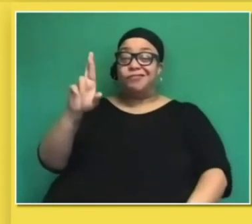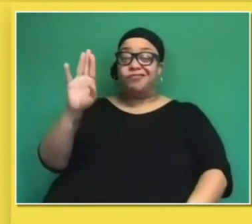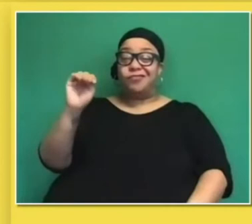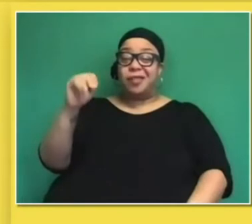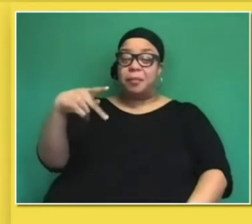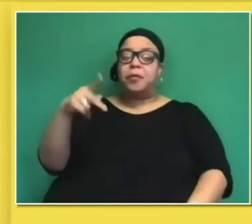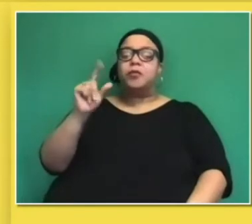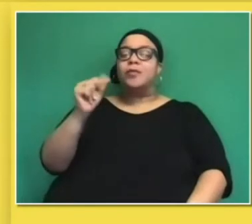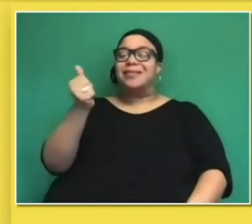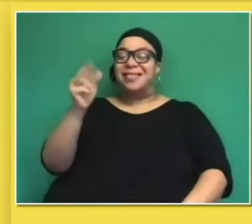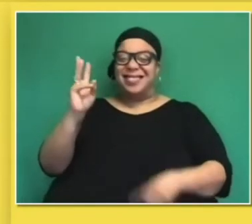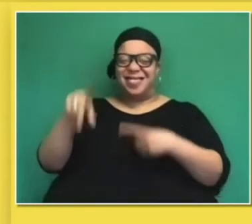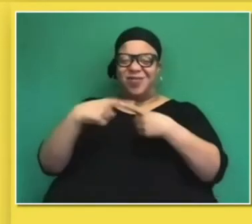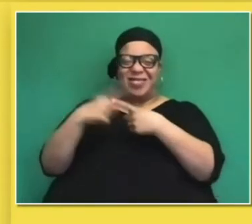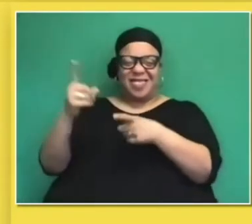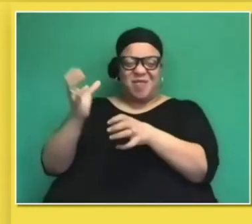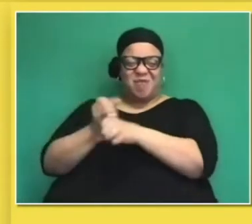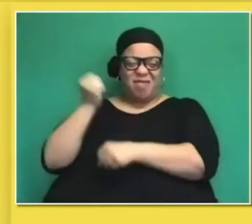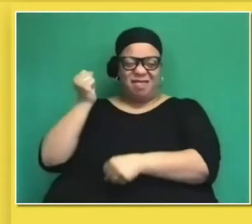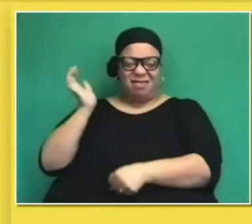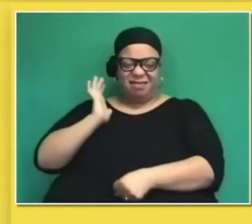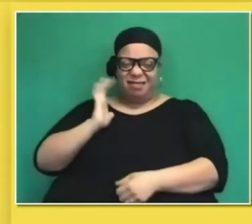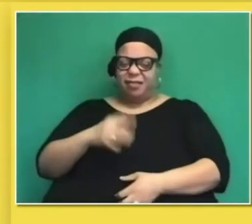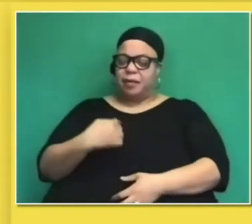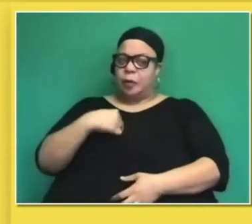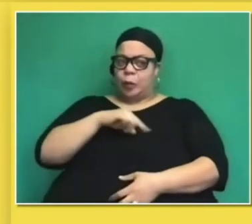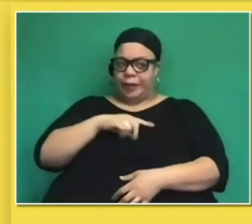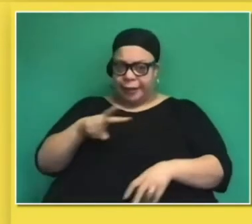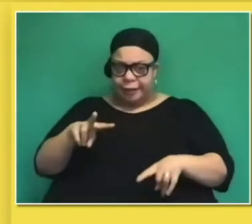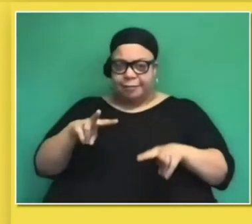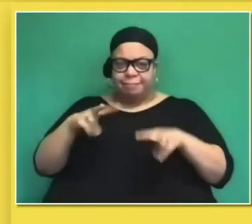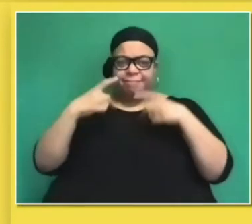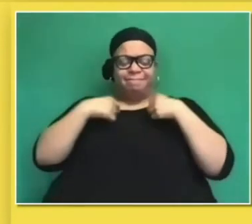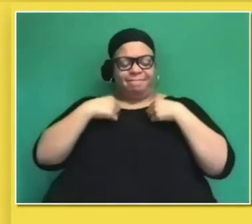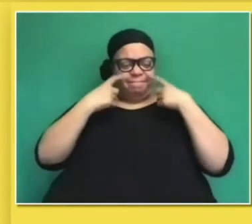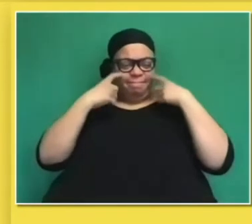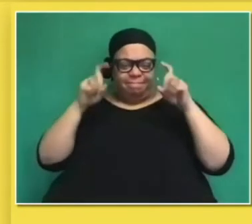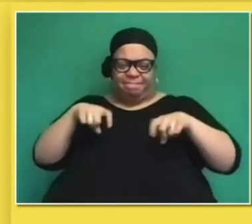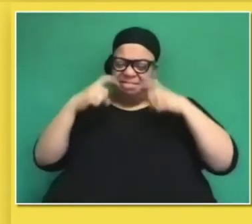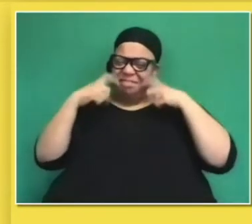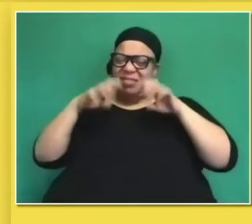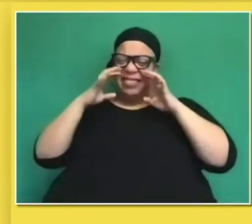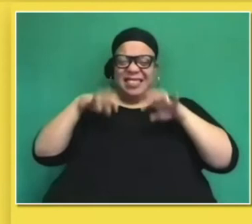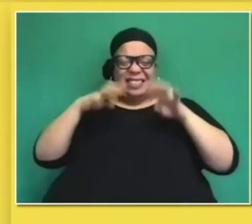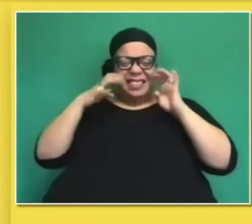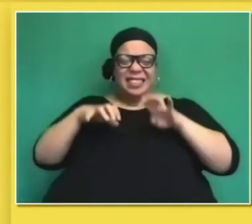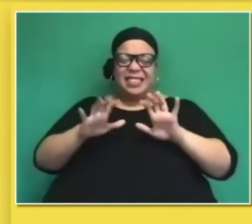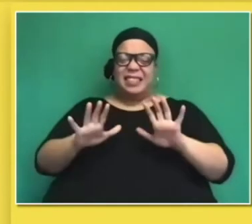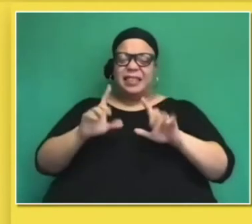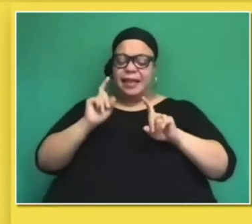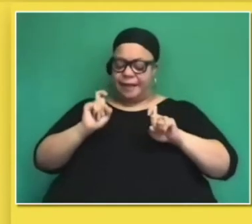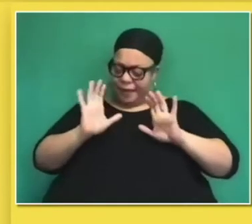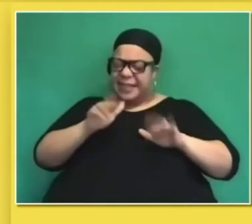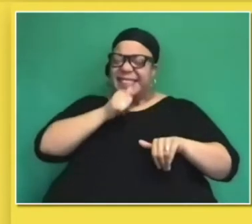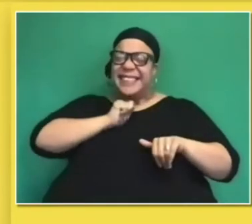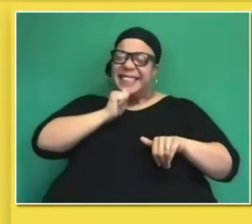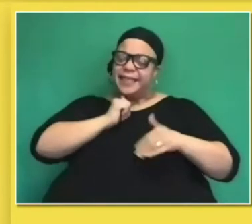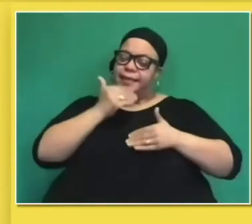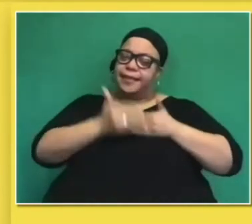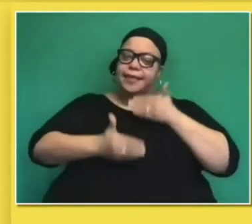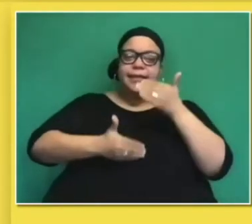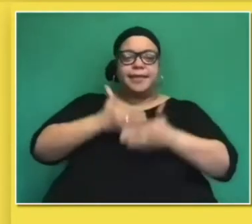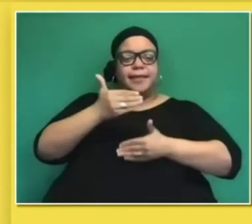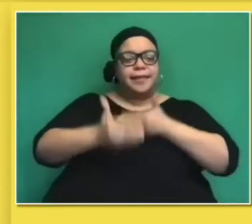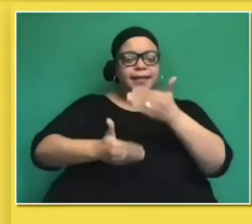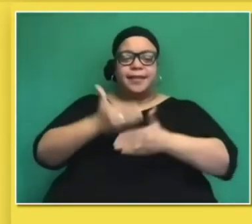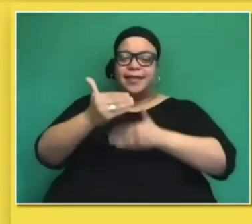People's Campaign, not just for this election, but because we knew that we needed to build a campaign. We